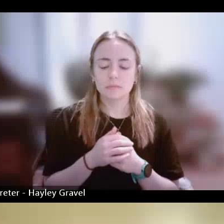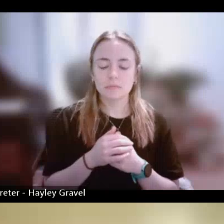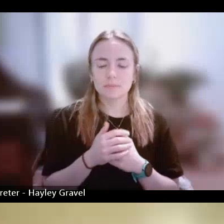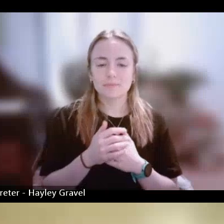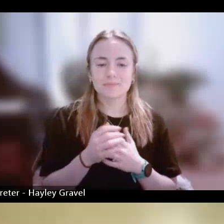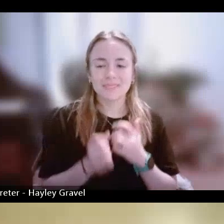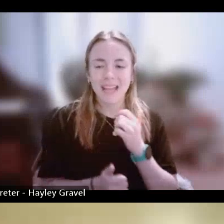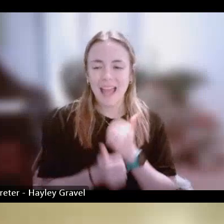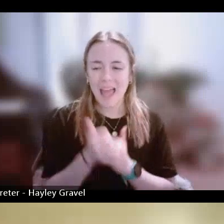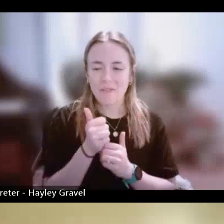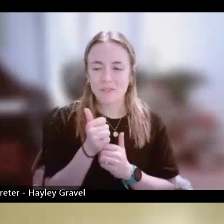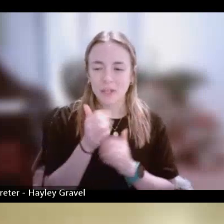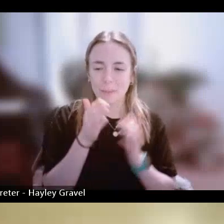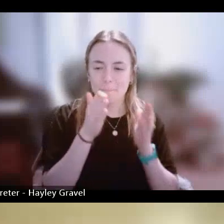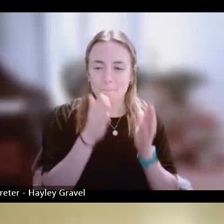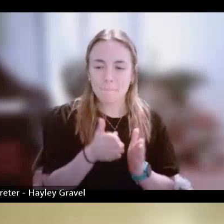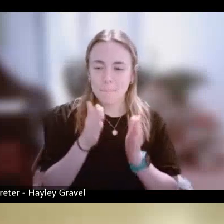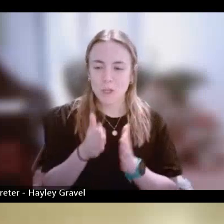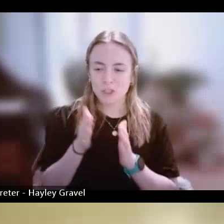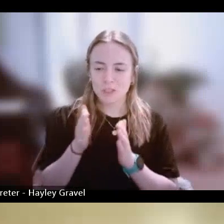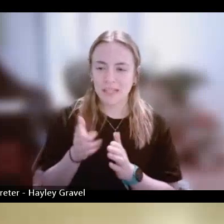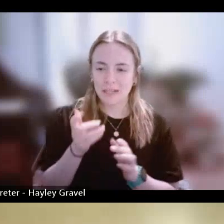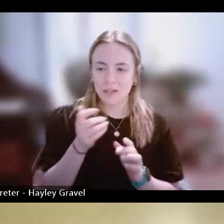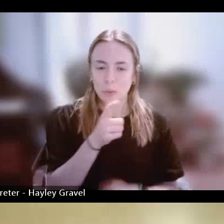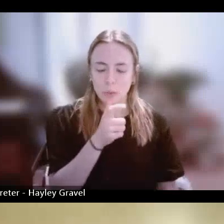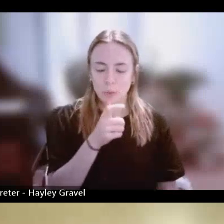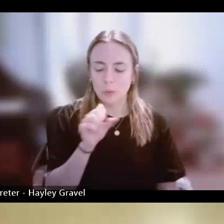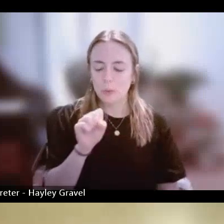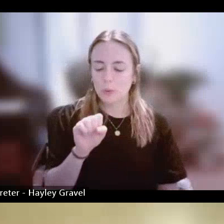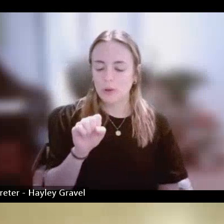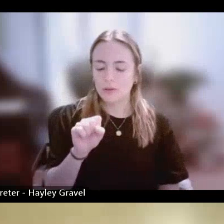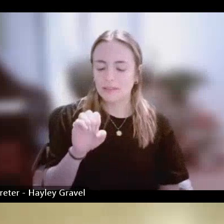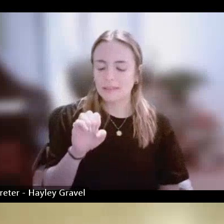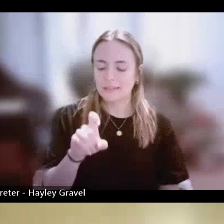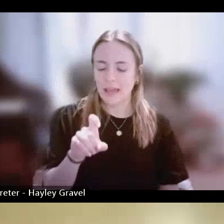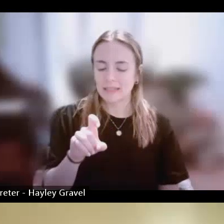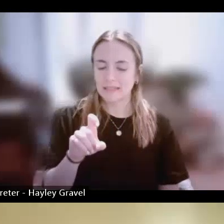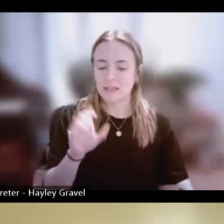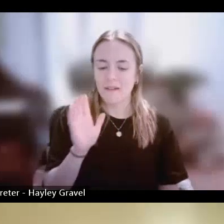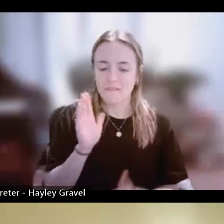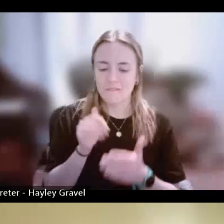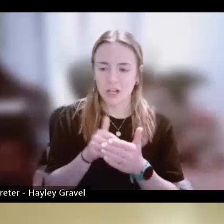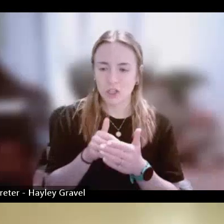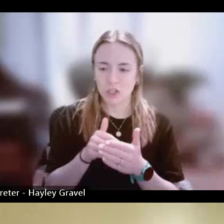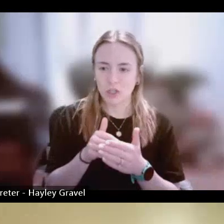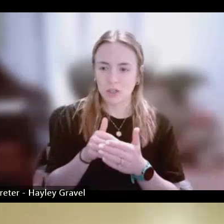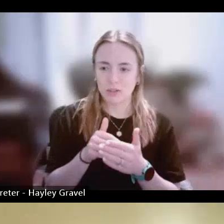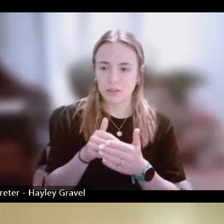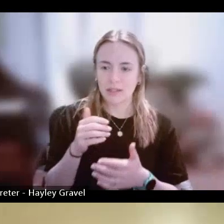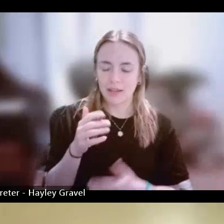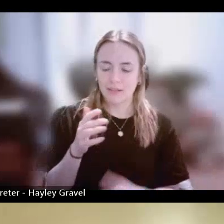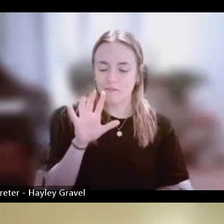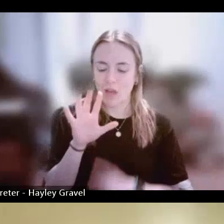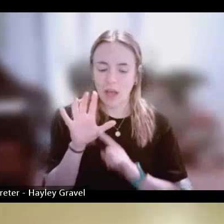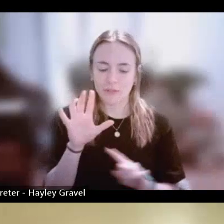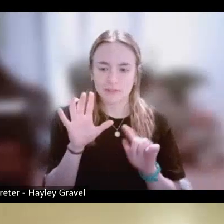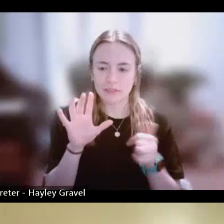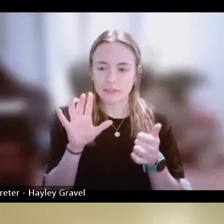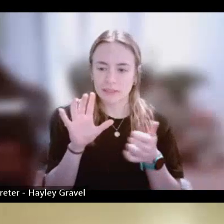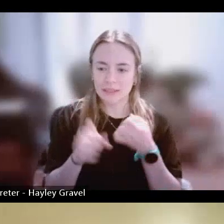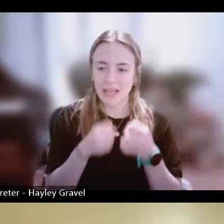Every single one of them is a like a first or second degree felony. Like you're talking about people that are getting, 5 to 10 years in